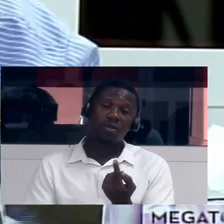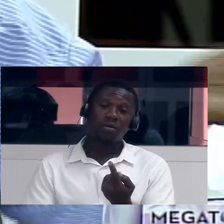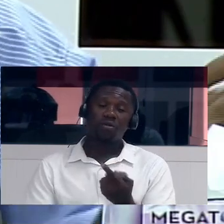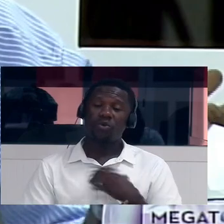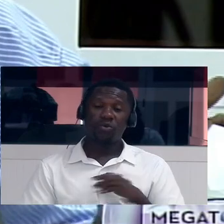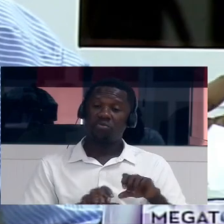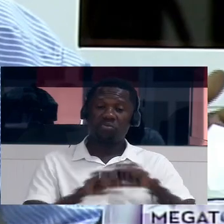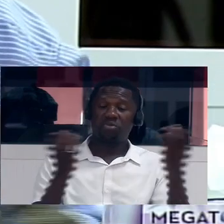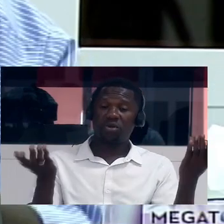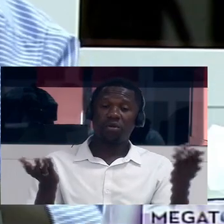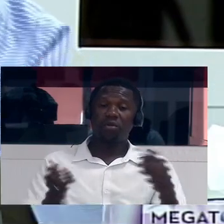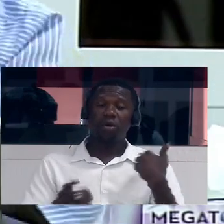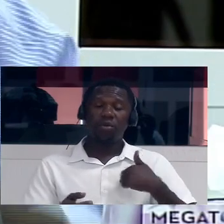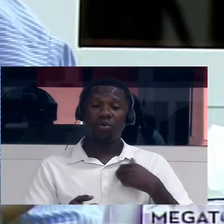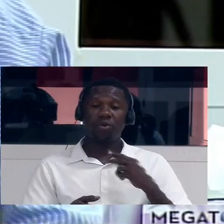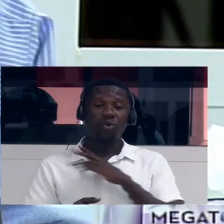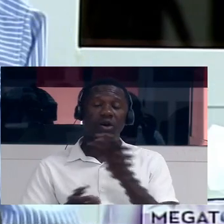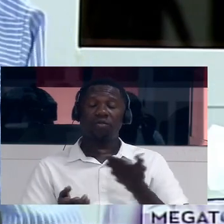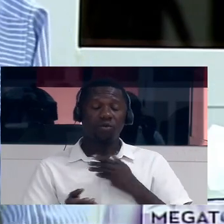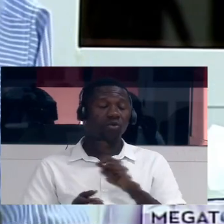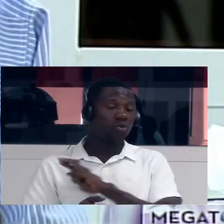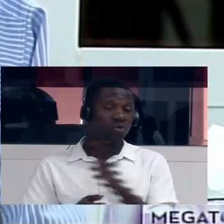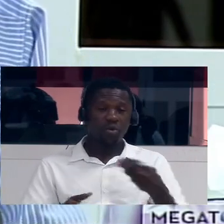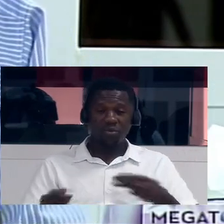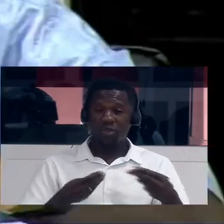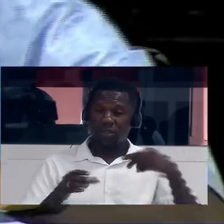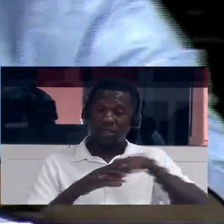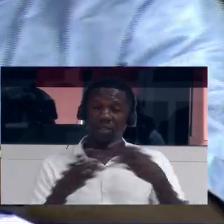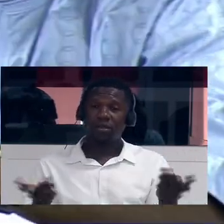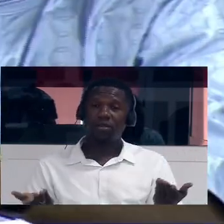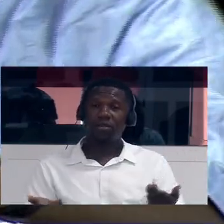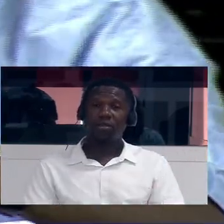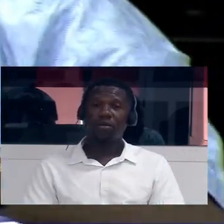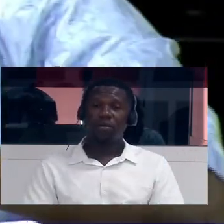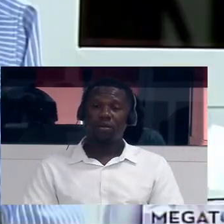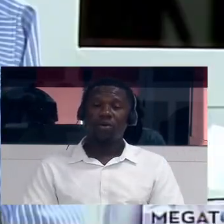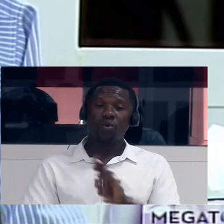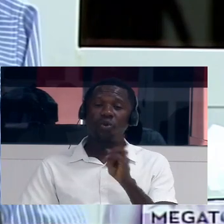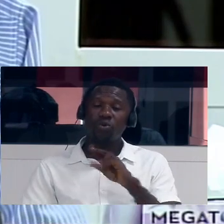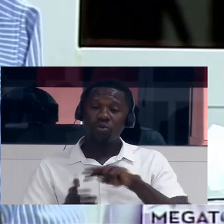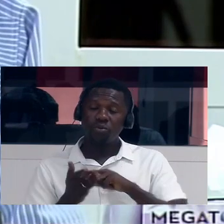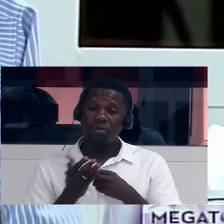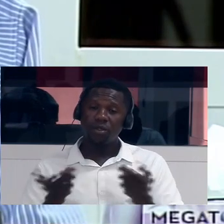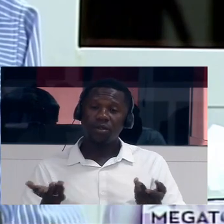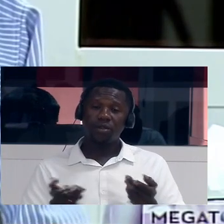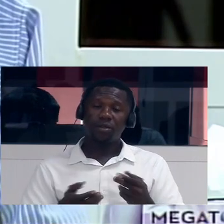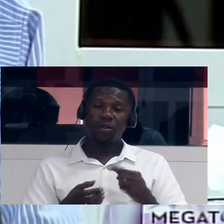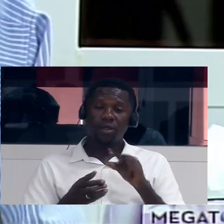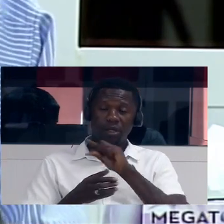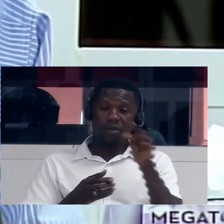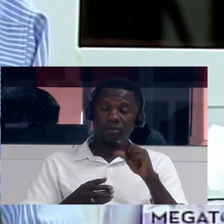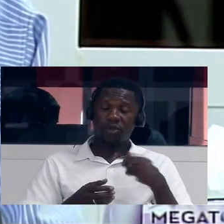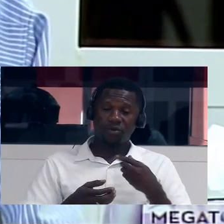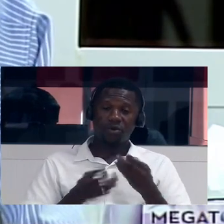it was blown out by people who had no business in this. Could you explain that? What do you mean? The names that I was told of people who